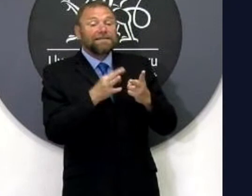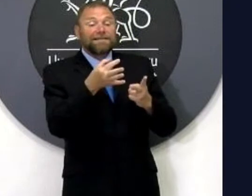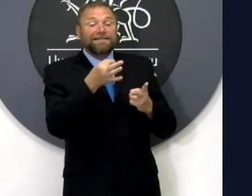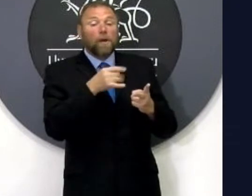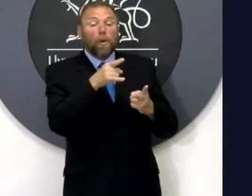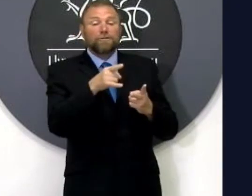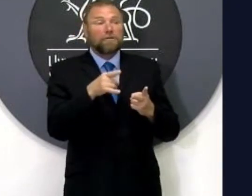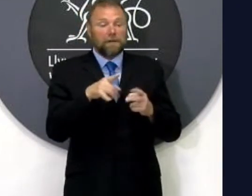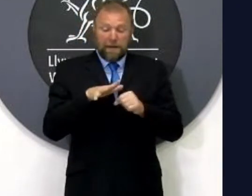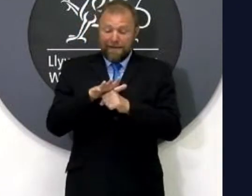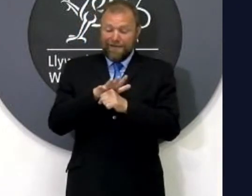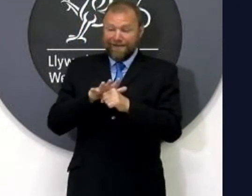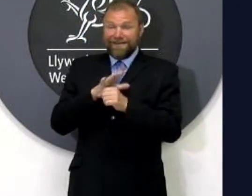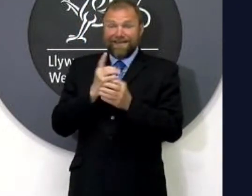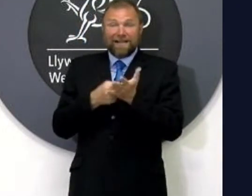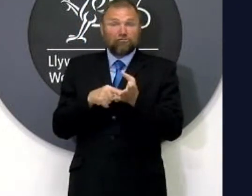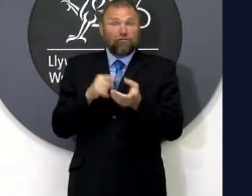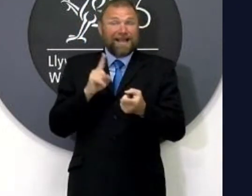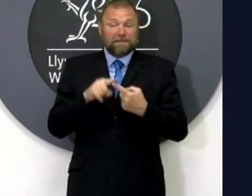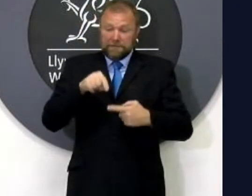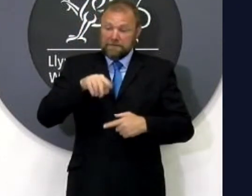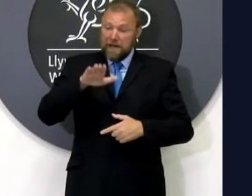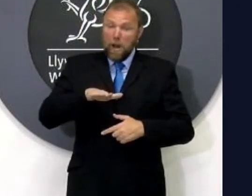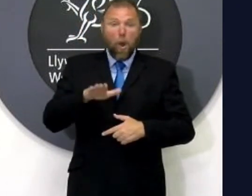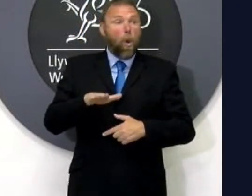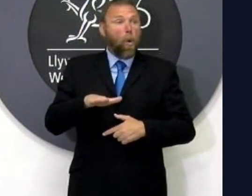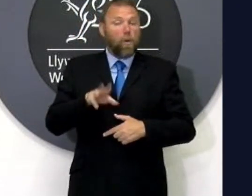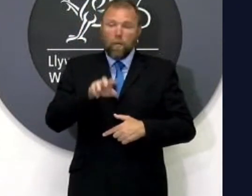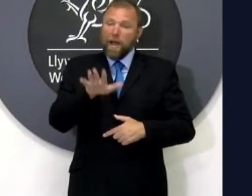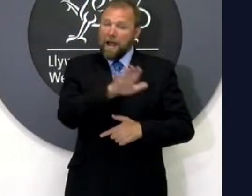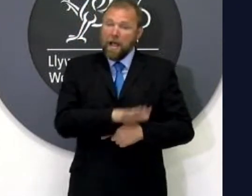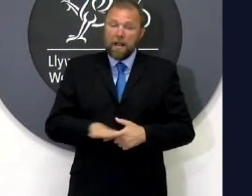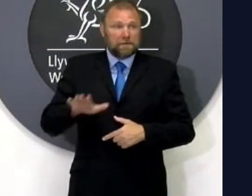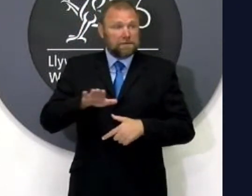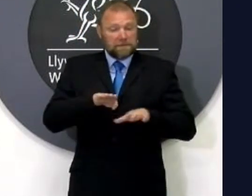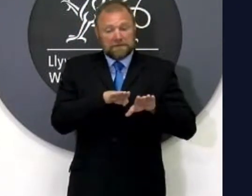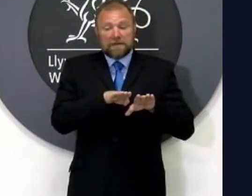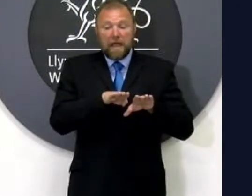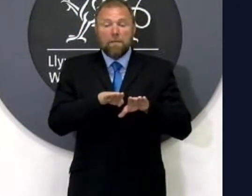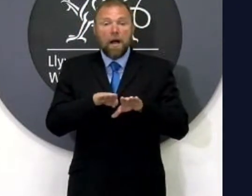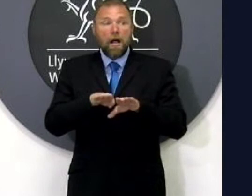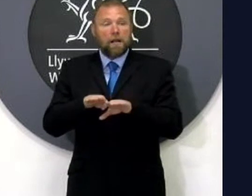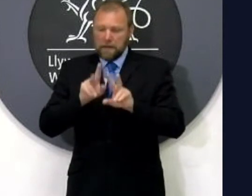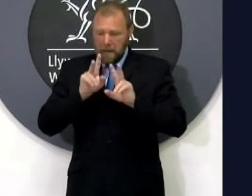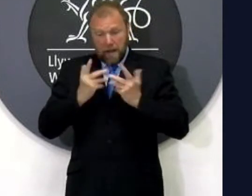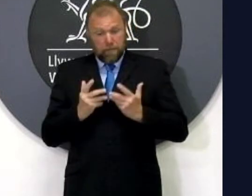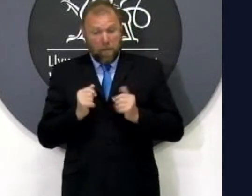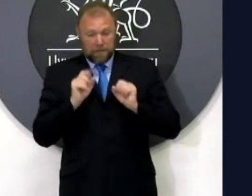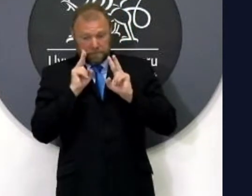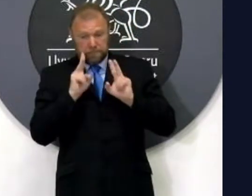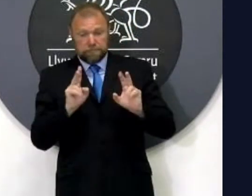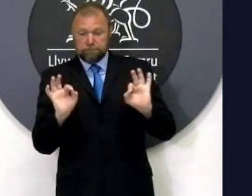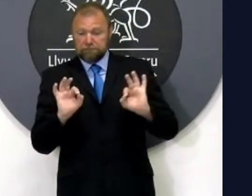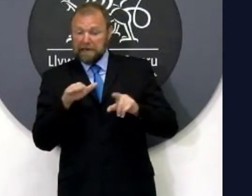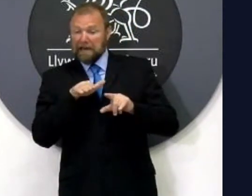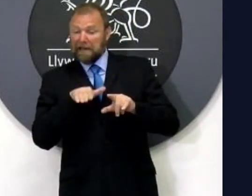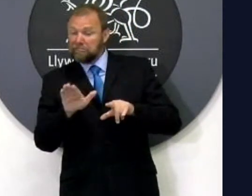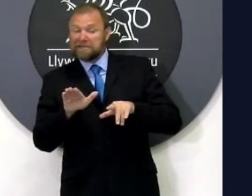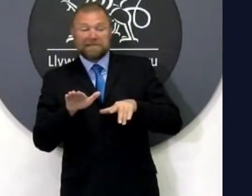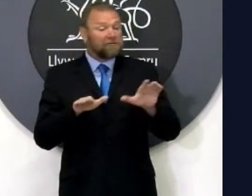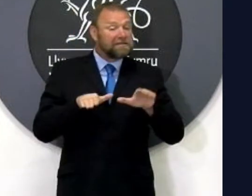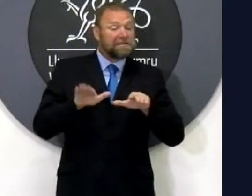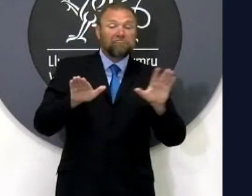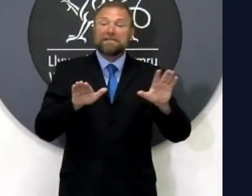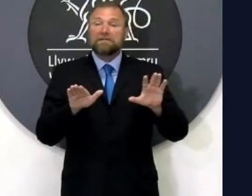case rates here in Wales are low and stable. We're not seeing any increase in the